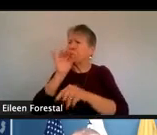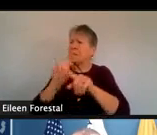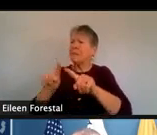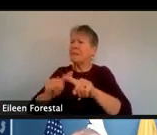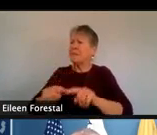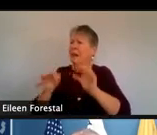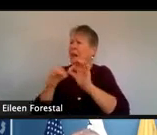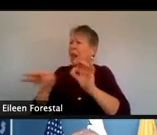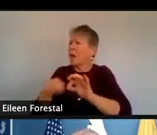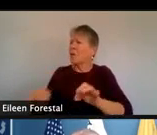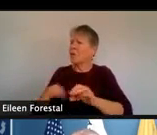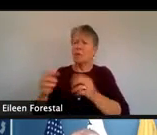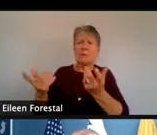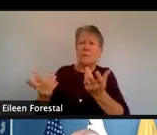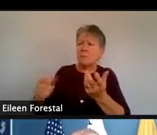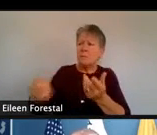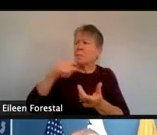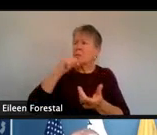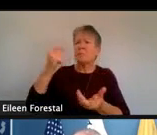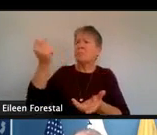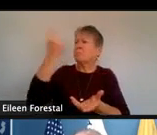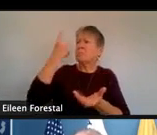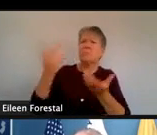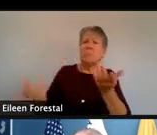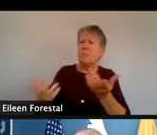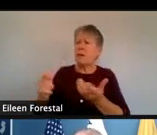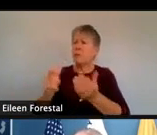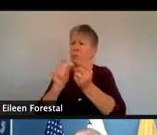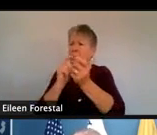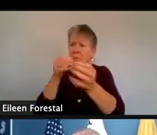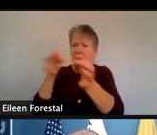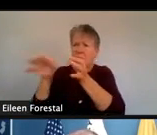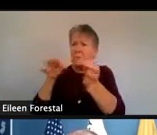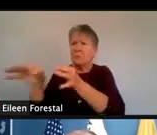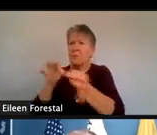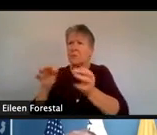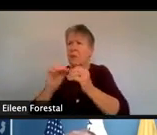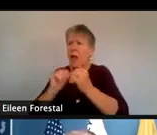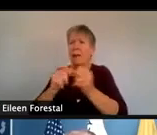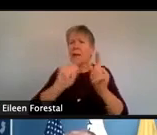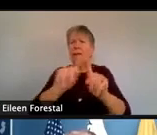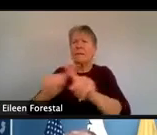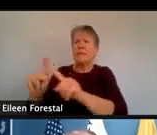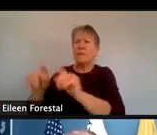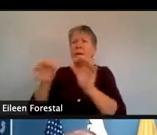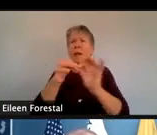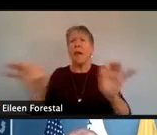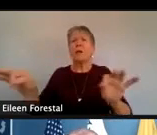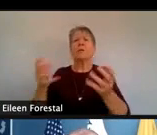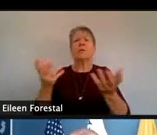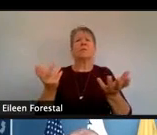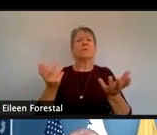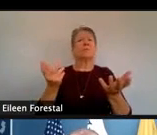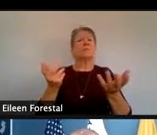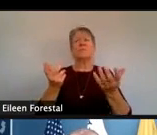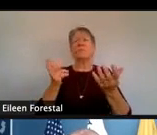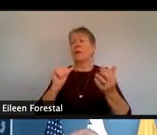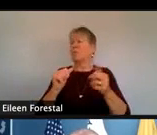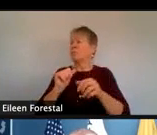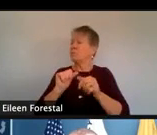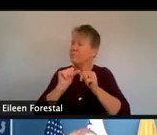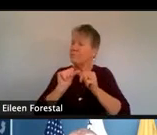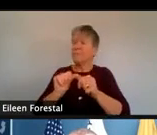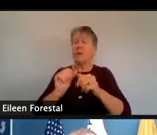on. And again, our lines of communication are wide open, and I can't say enough good things about Mayor Baraka. And you're right, it isn't the